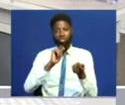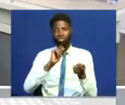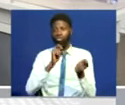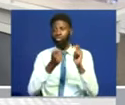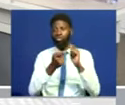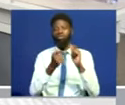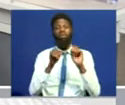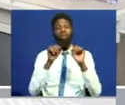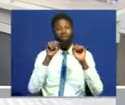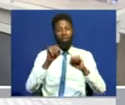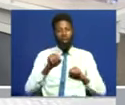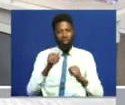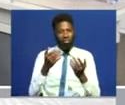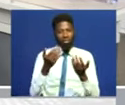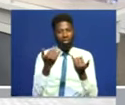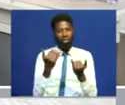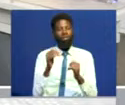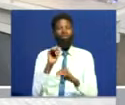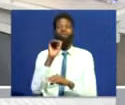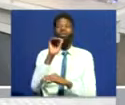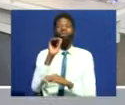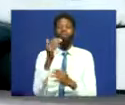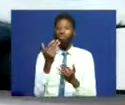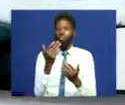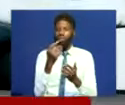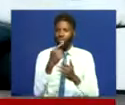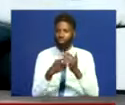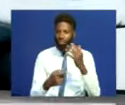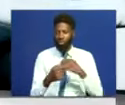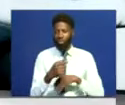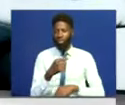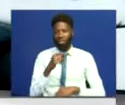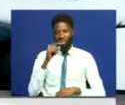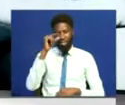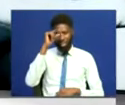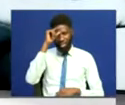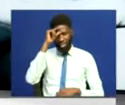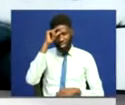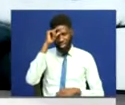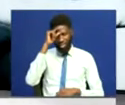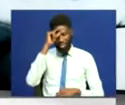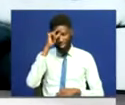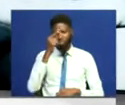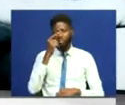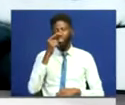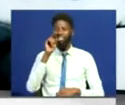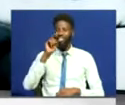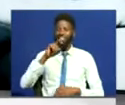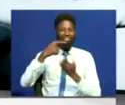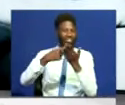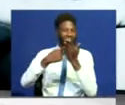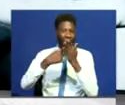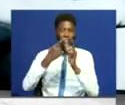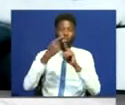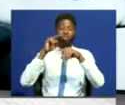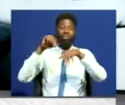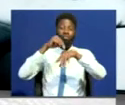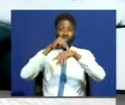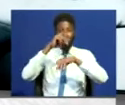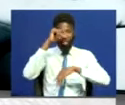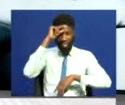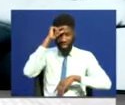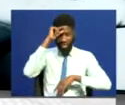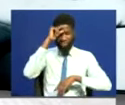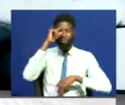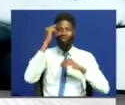call has been on the government to, of course, talk about this particular issue from the national all the way to the judiciary and the legislature. That have been